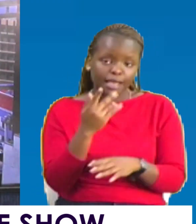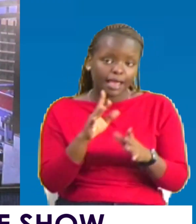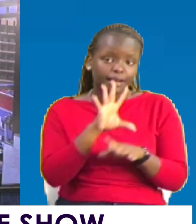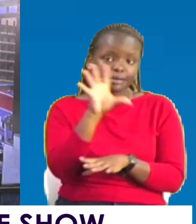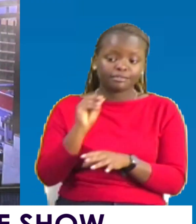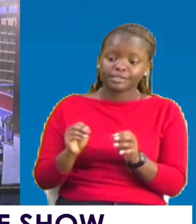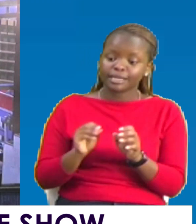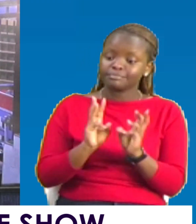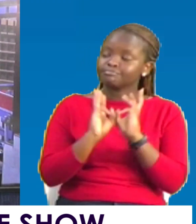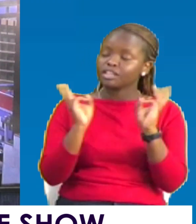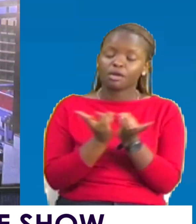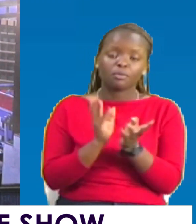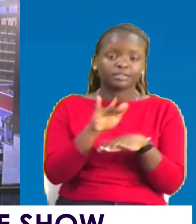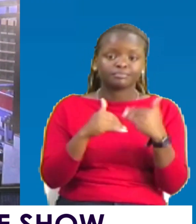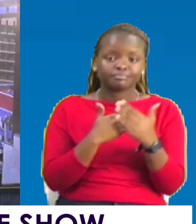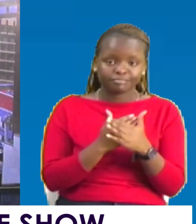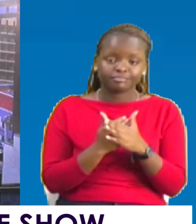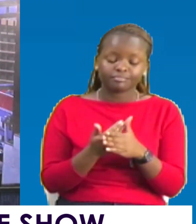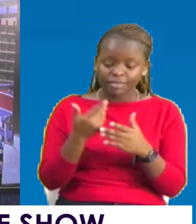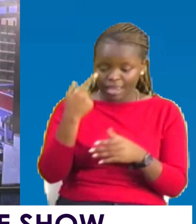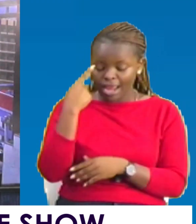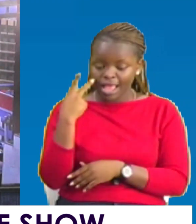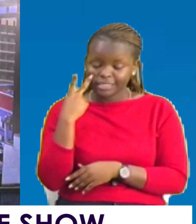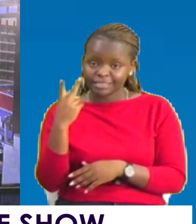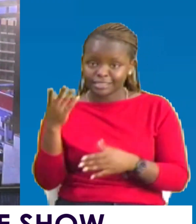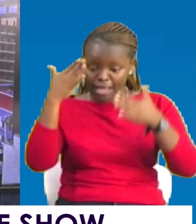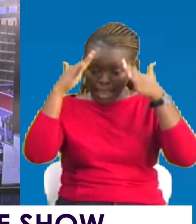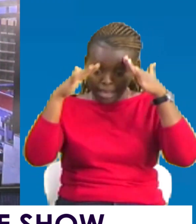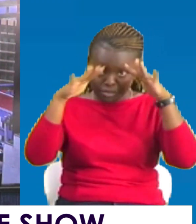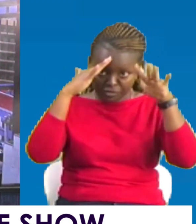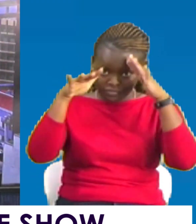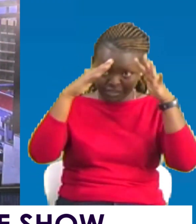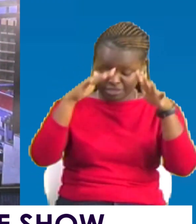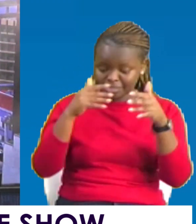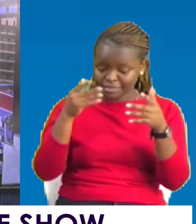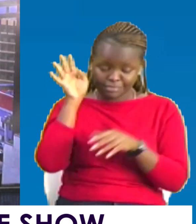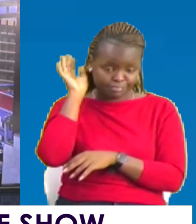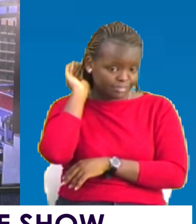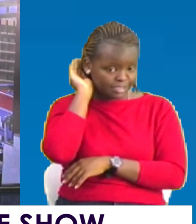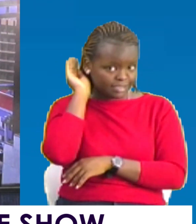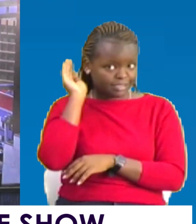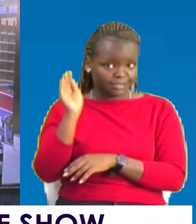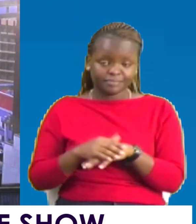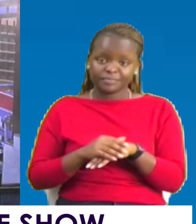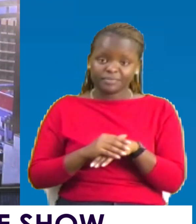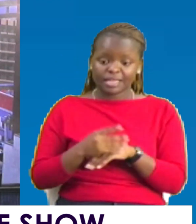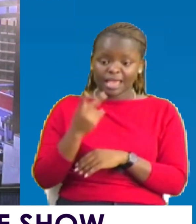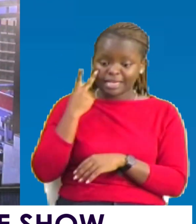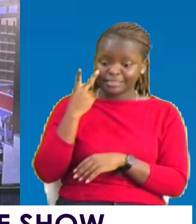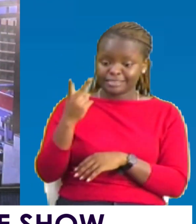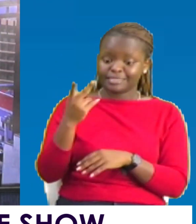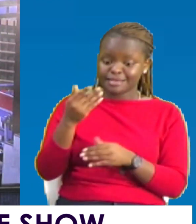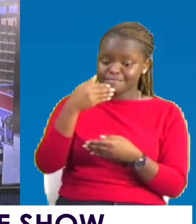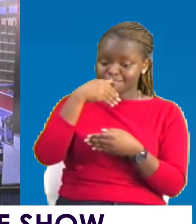of the world. I see innovators listening to me right now. I see great destinies. I see it in my